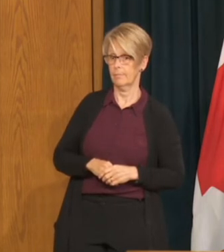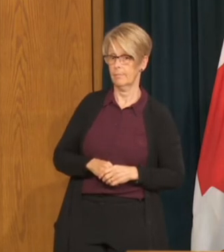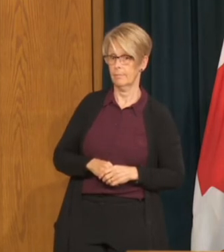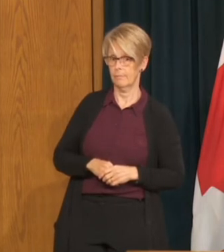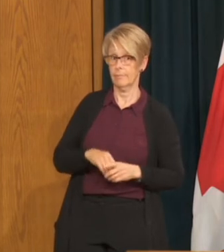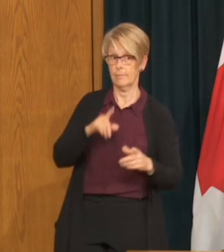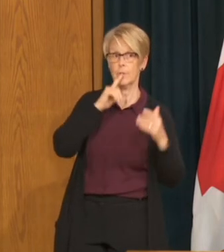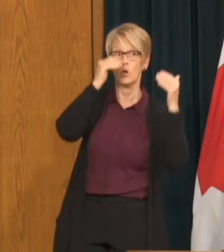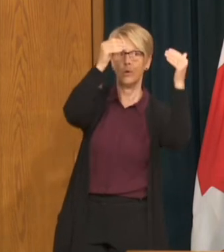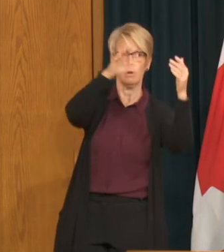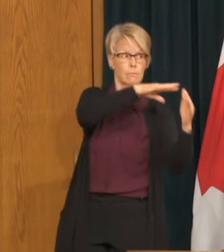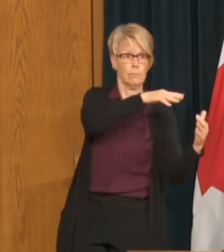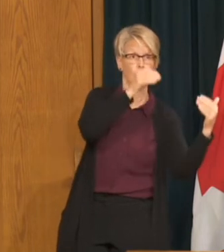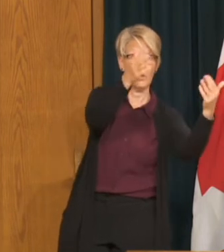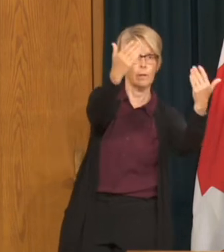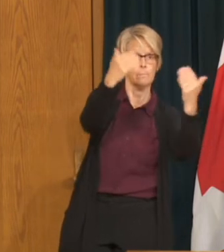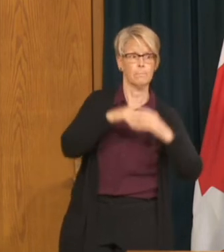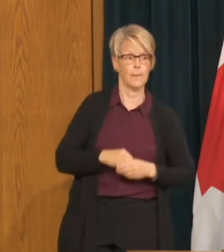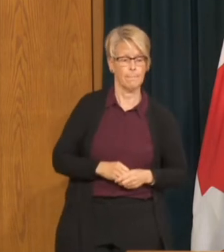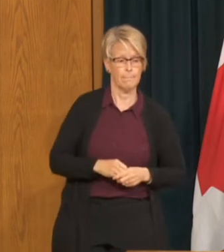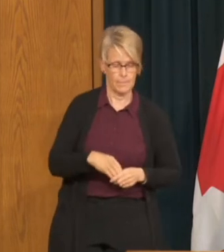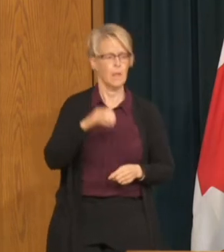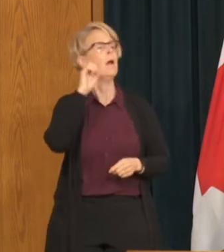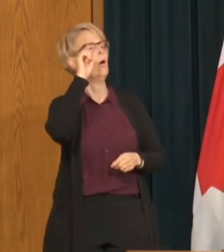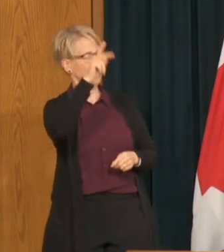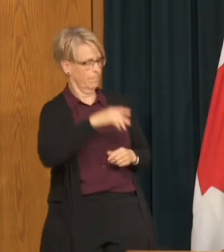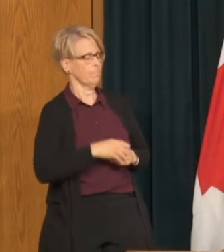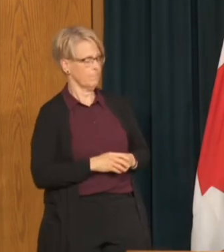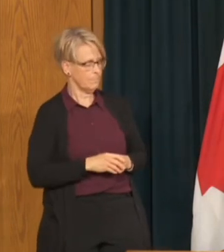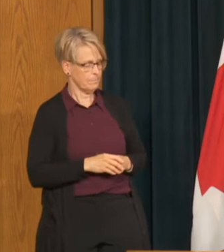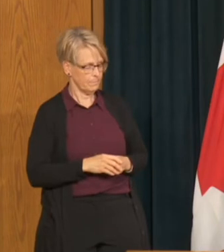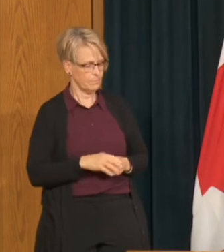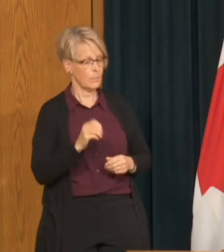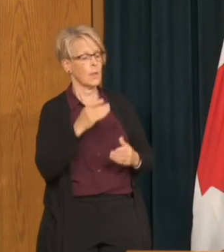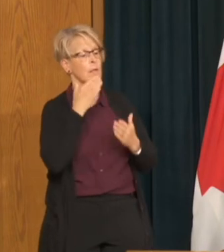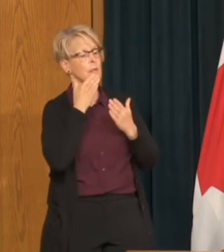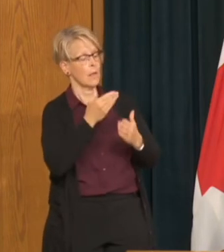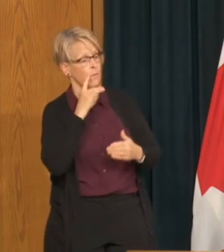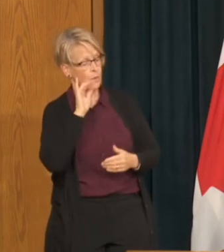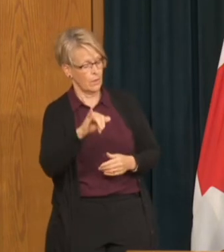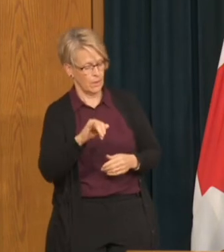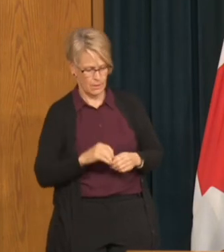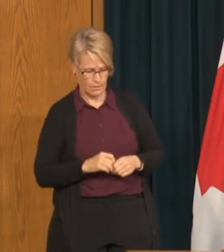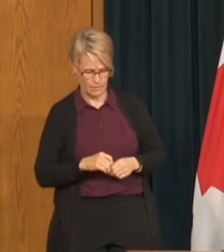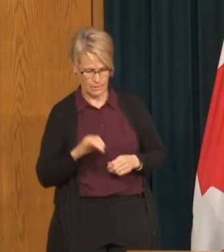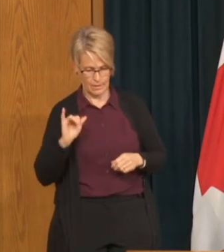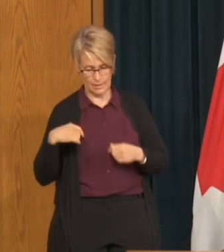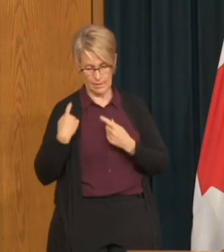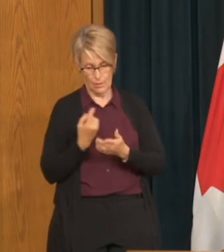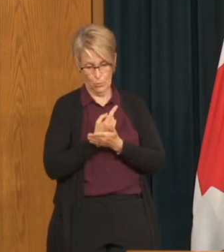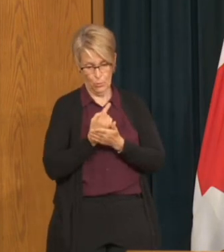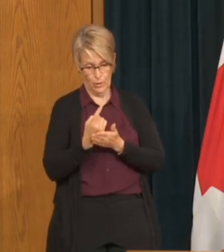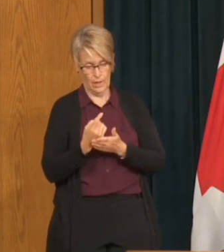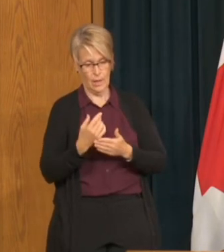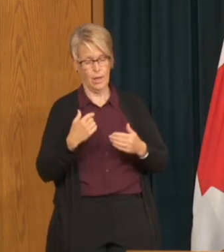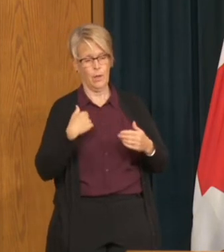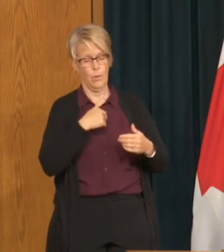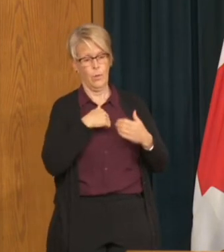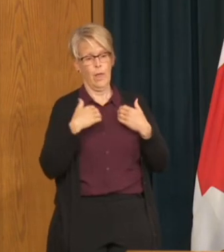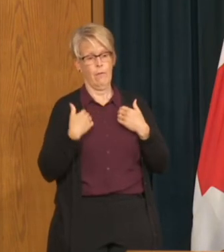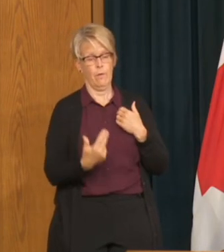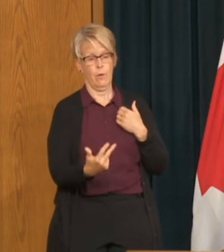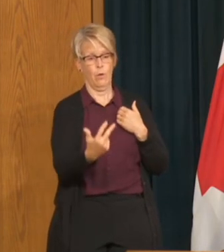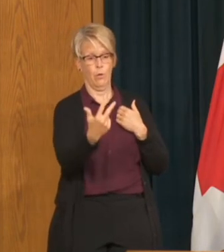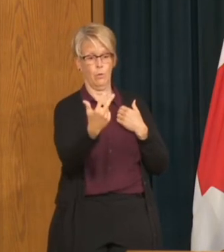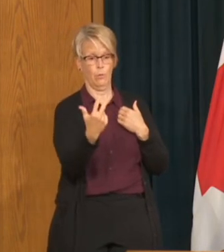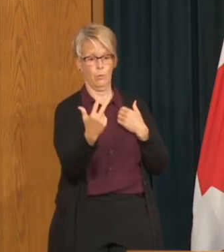Hello? Yeah, go ahead, Doctor. Go Yeah. ahead, Dr. Shahab. Okay, thank you. So, thank you for that. So, the last week, we have had 3